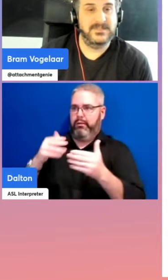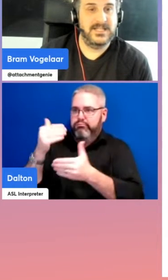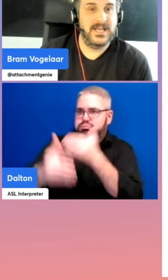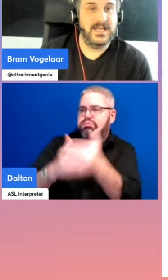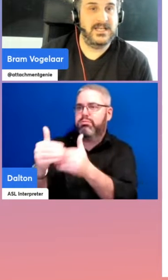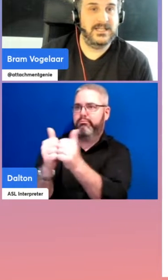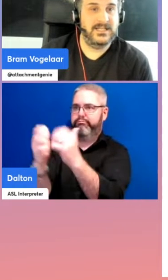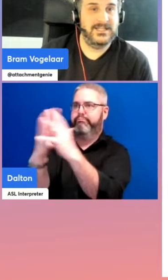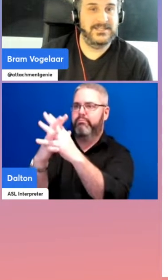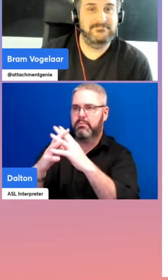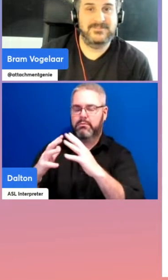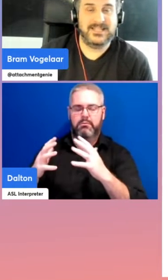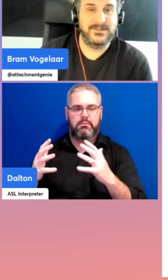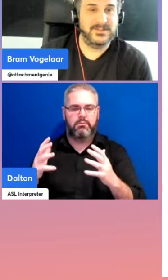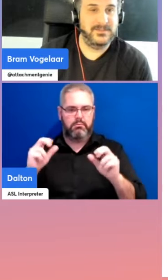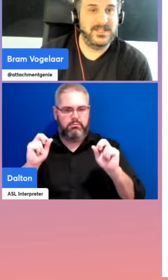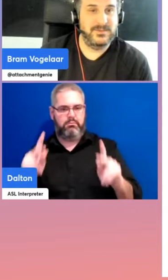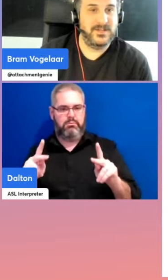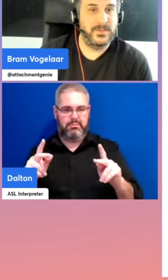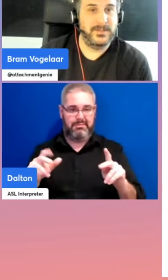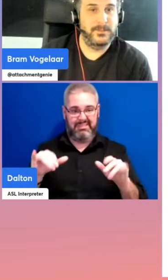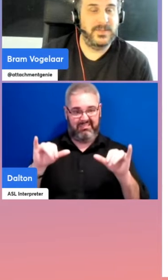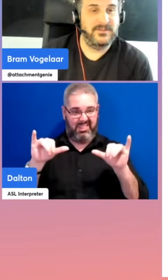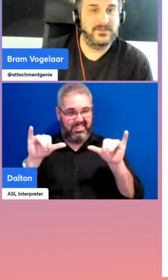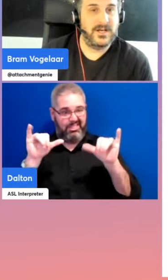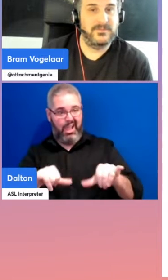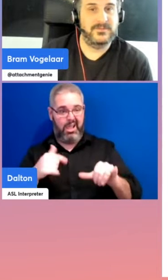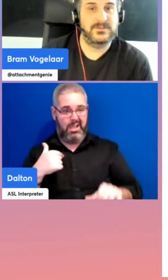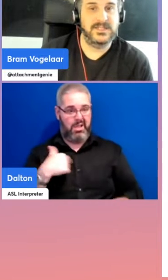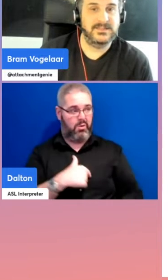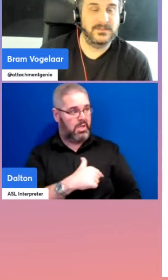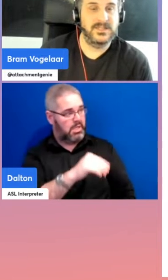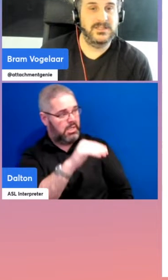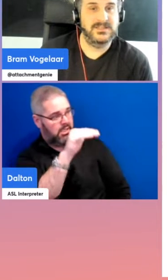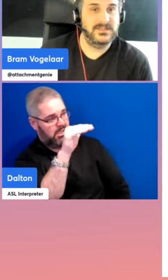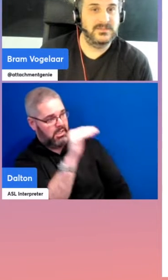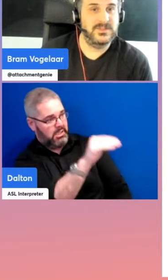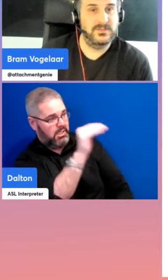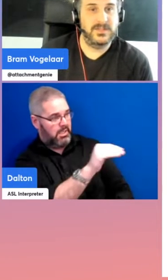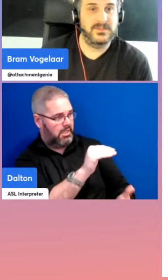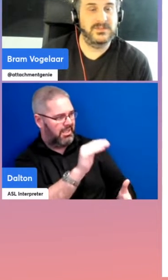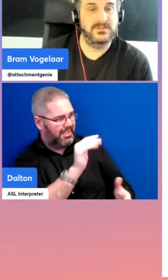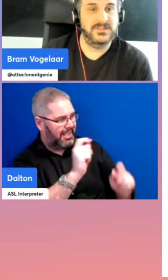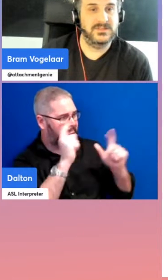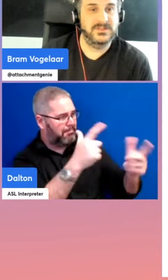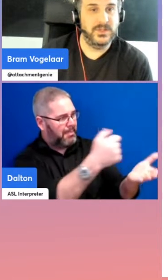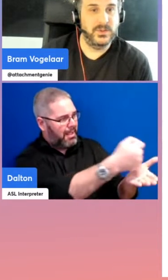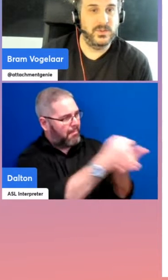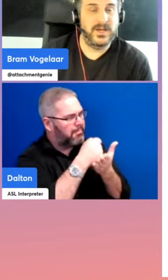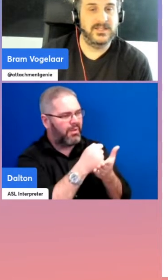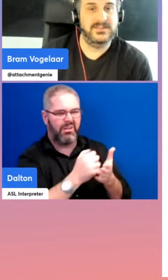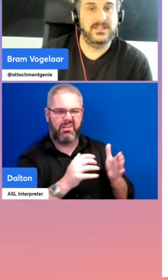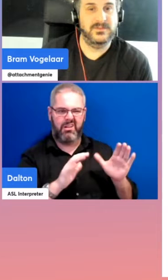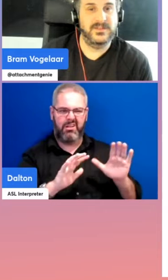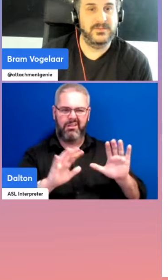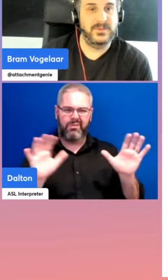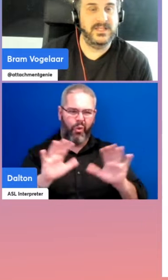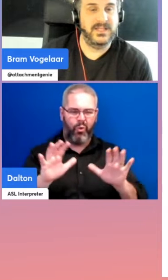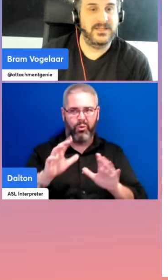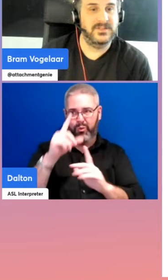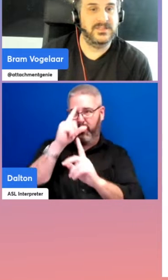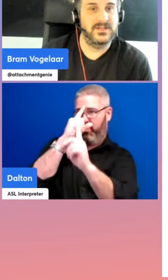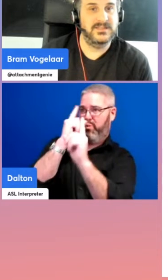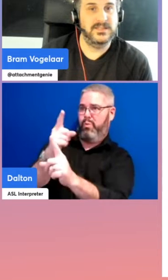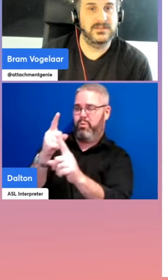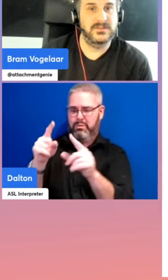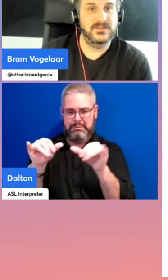Still, that's not something you want to break Bill up for. That's something a system should be able to just do by itself if we